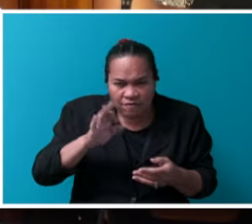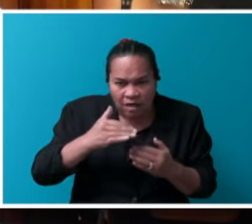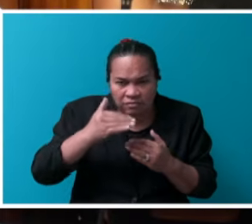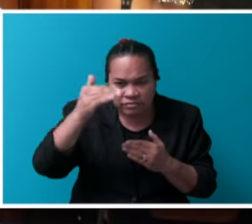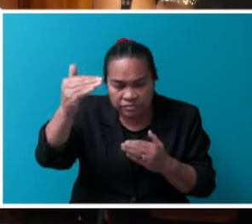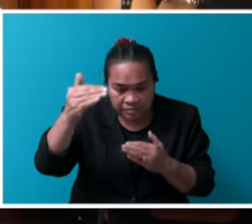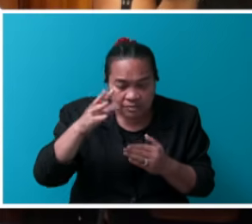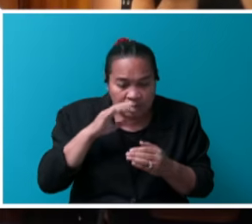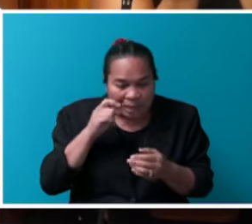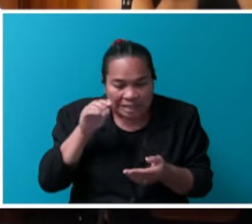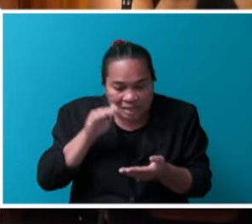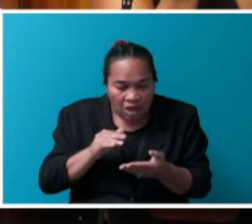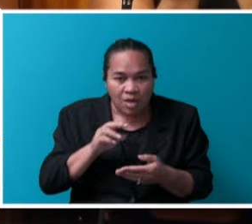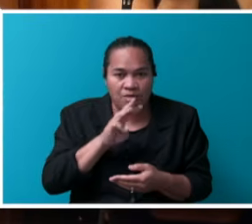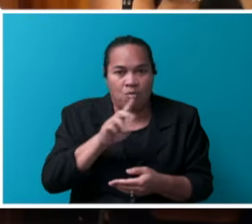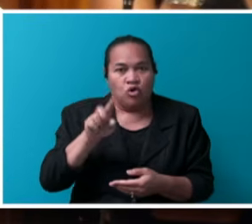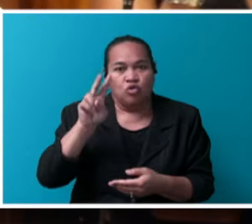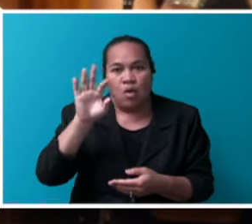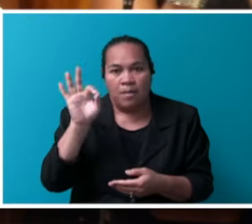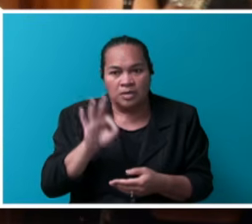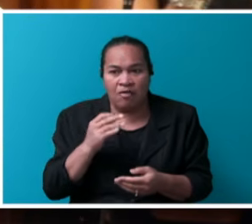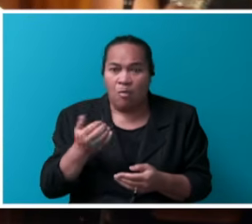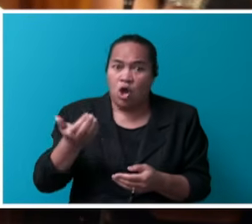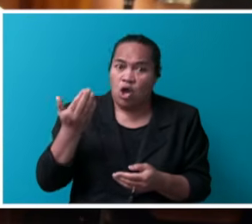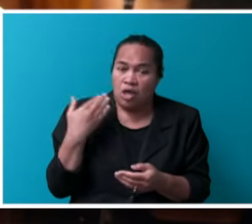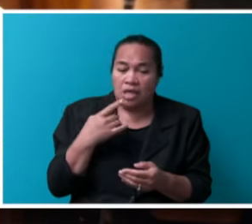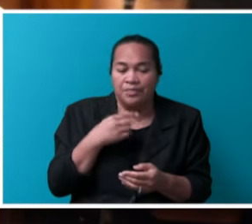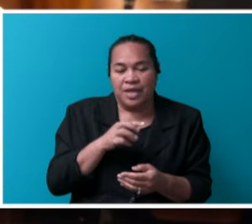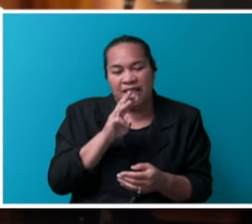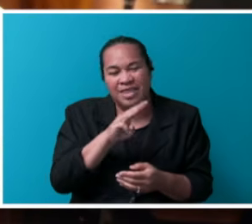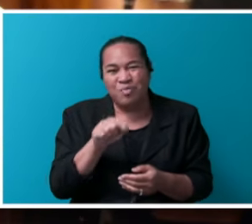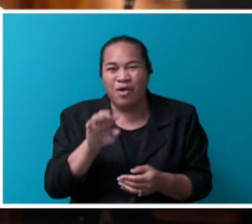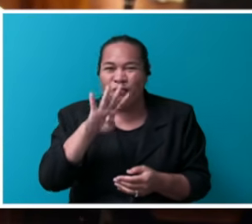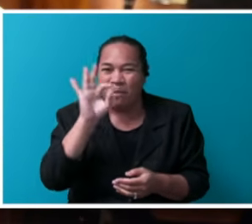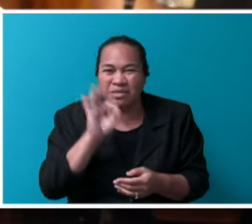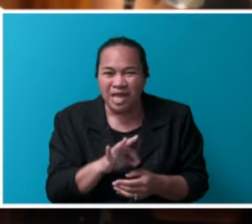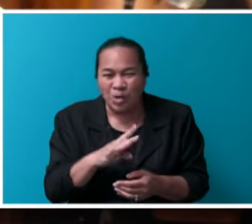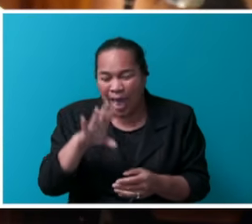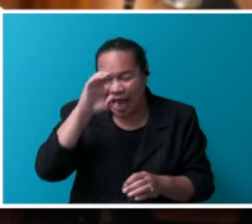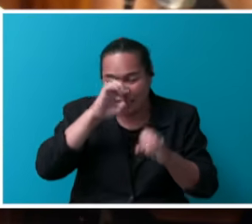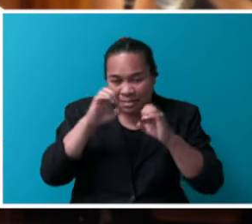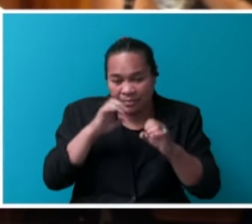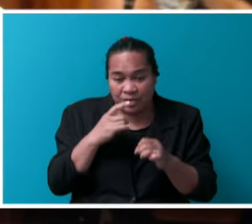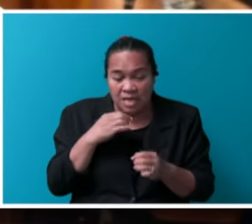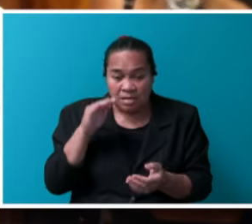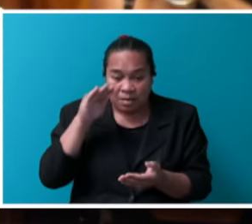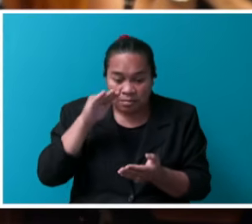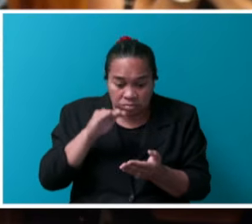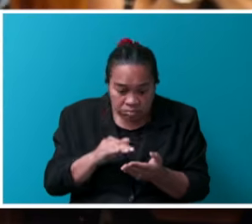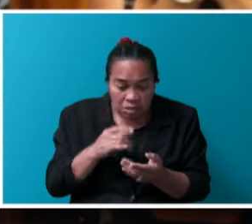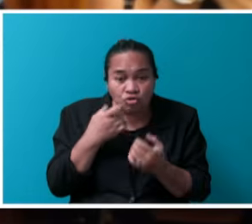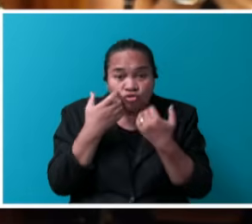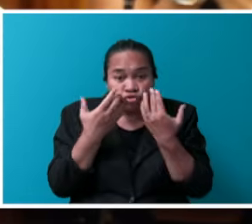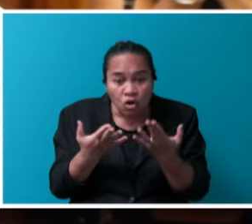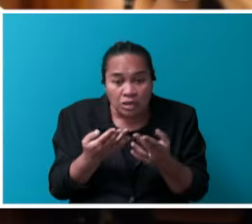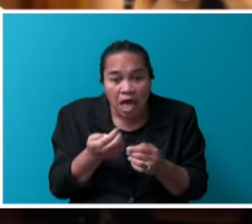to 3.2% from an earlier estimate of 3.4%. This marginal downward revision reflects early